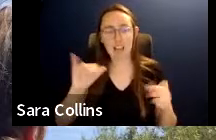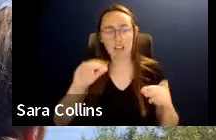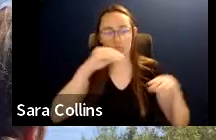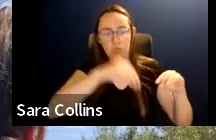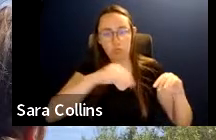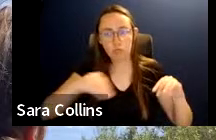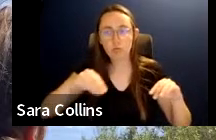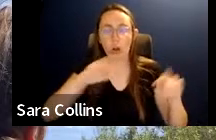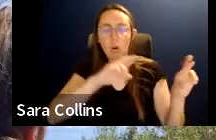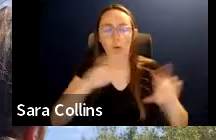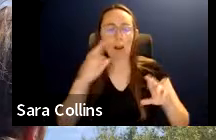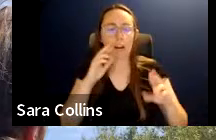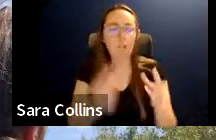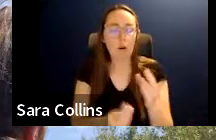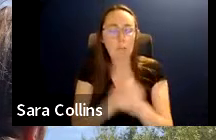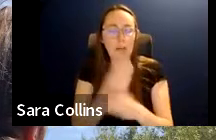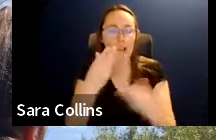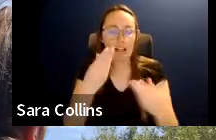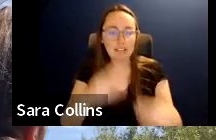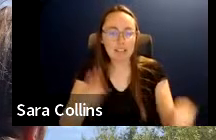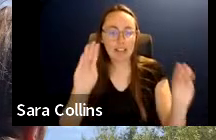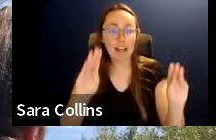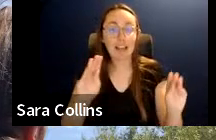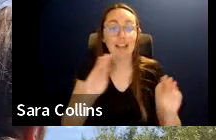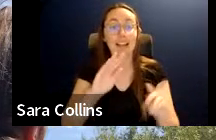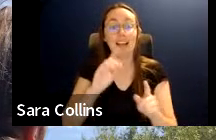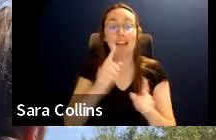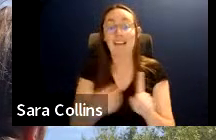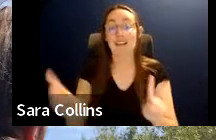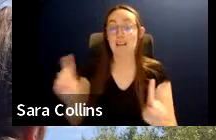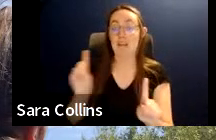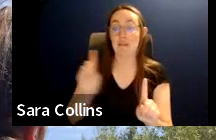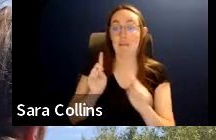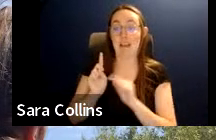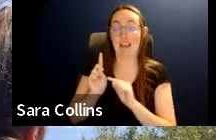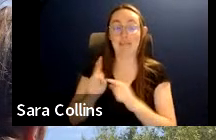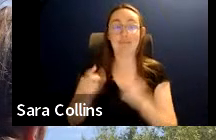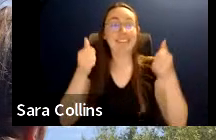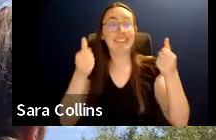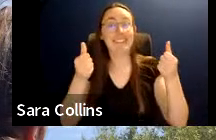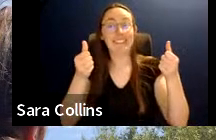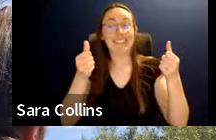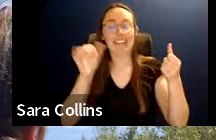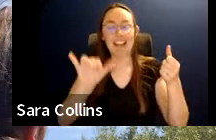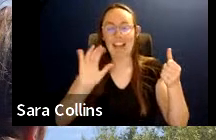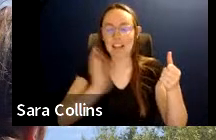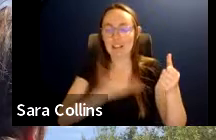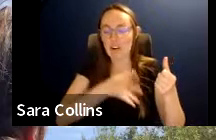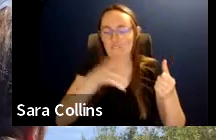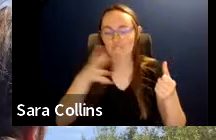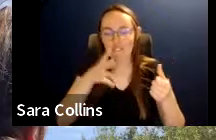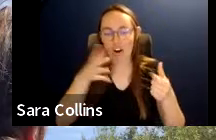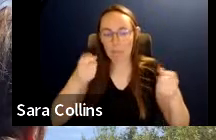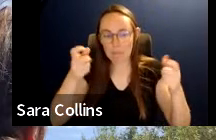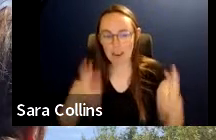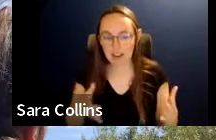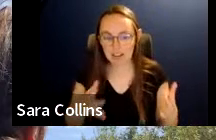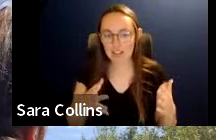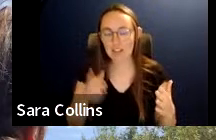sale. Behind him, giving him 2 thumbs up, is a somewhat blurry image of our farm manager who was